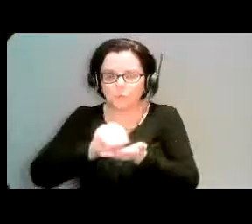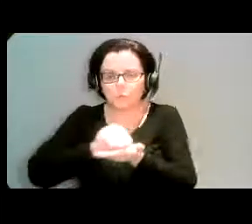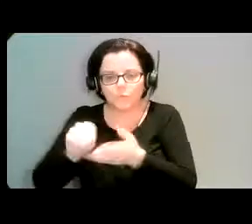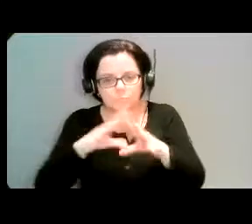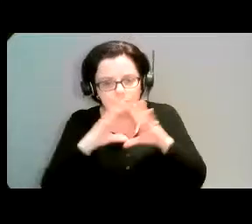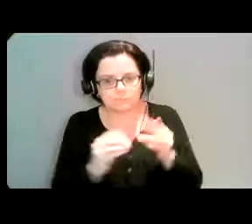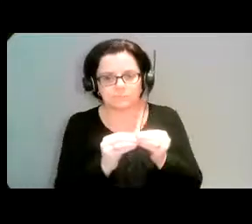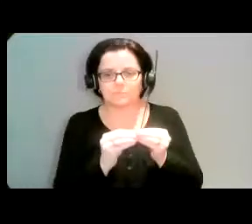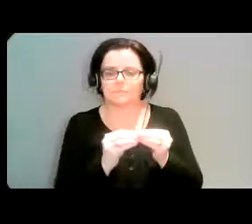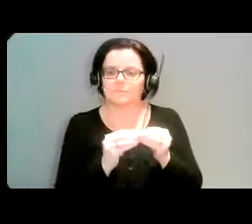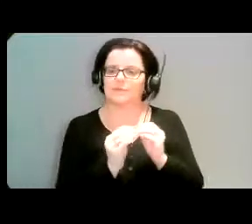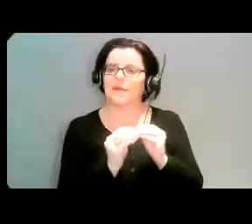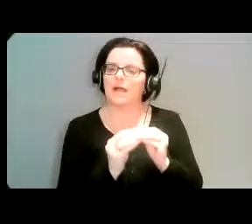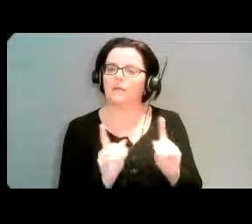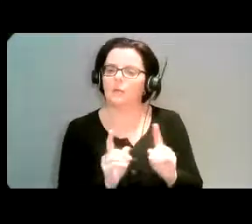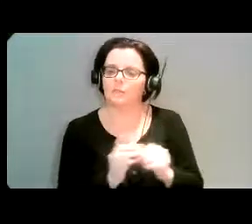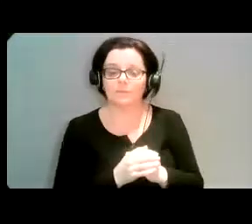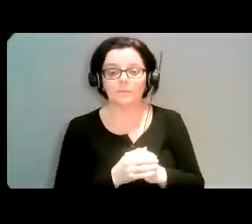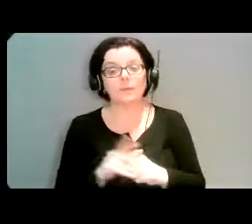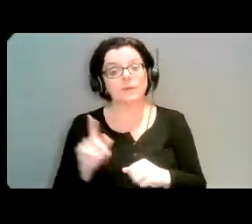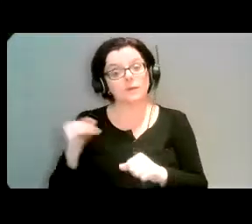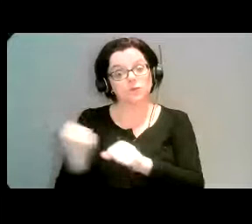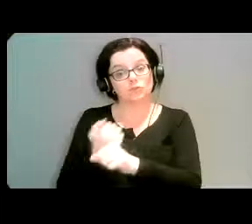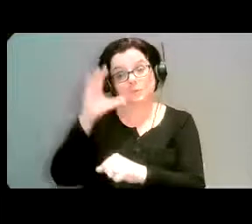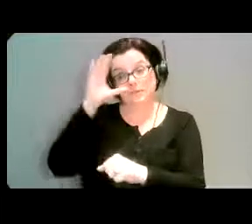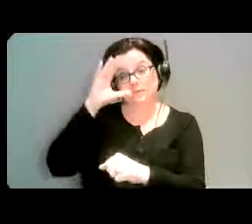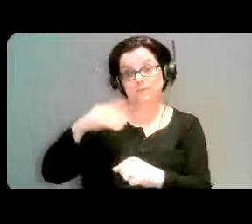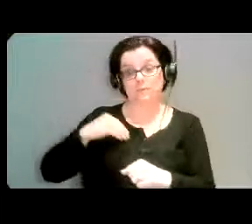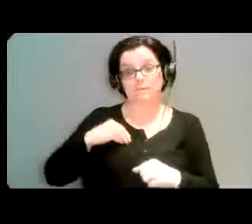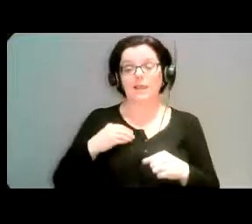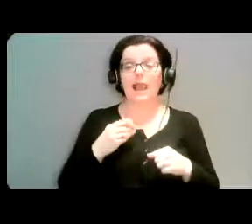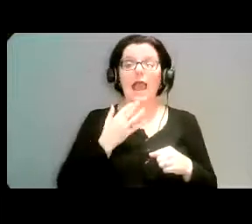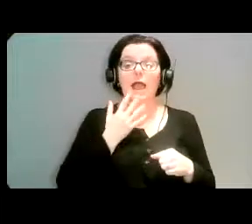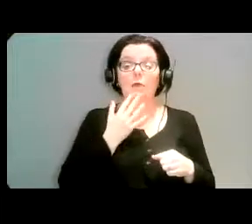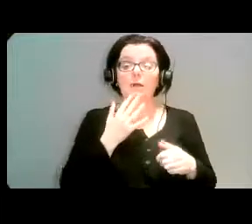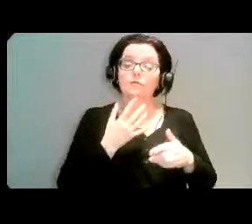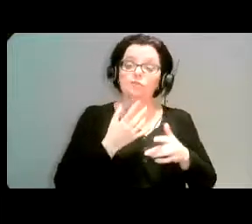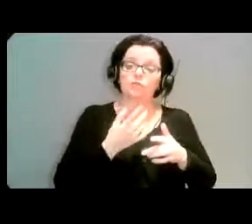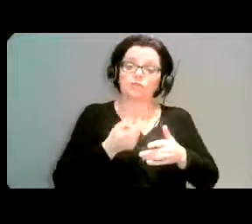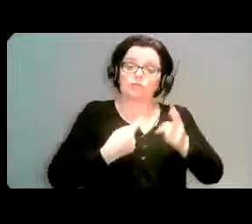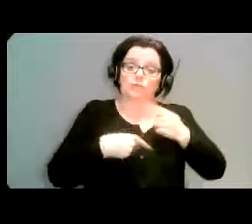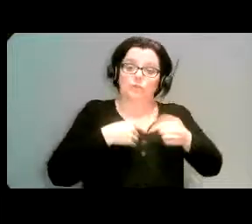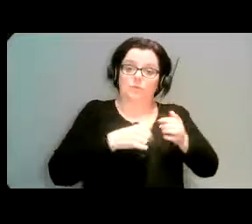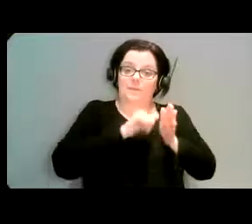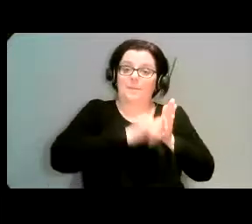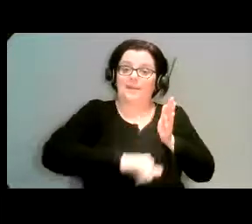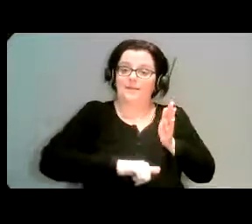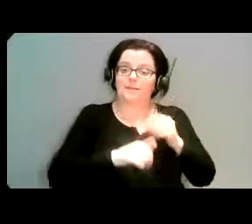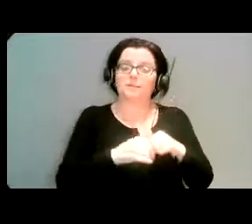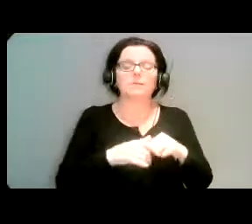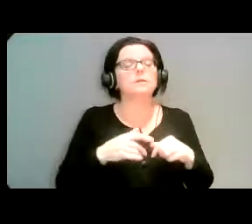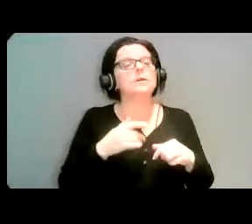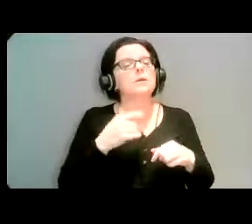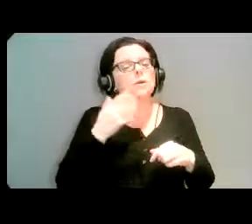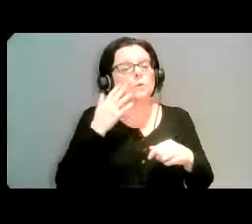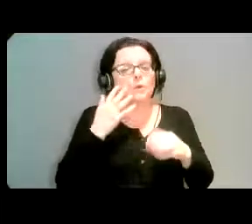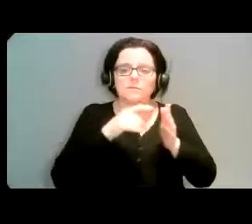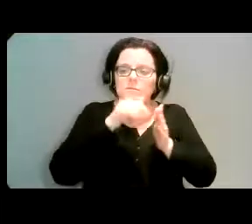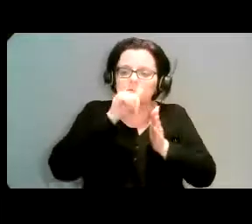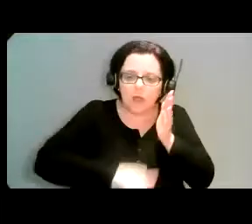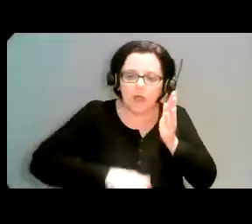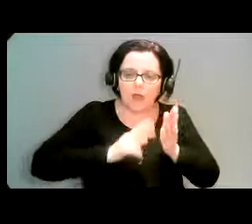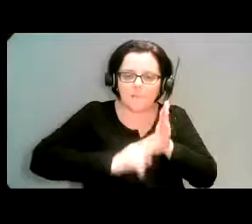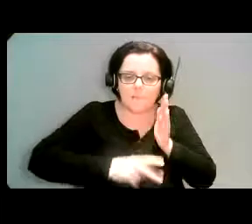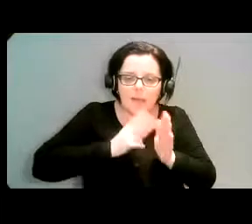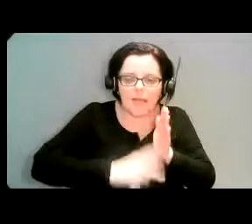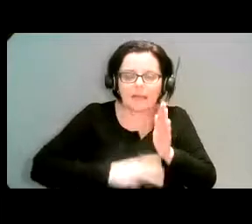You should be told what your budget could be at the beginning when you kind of start